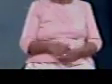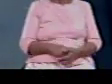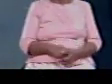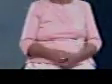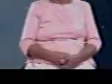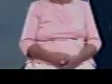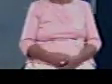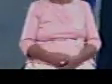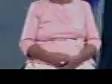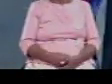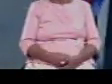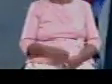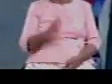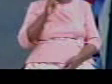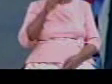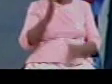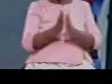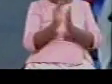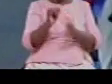Are you praying?